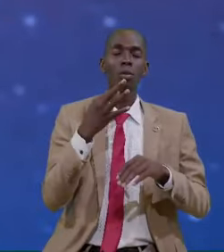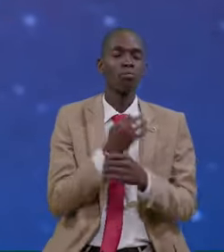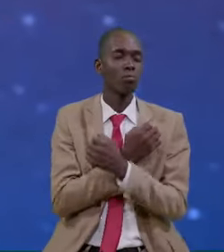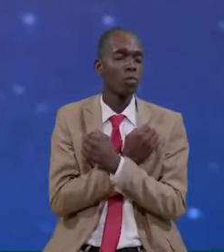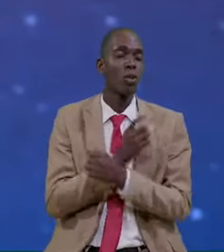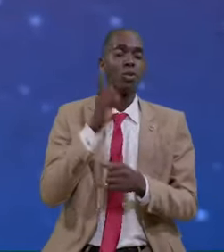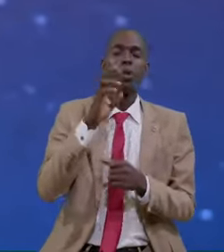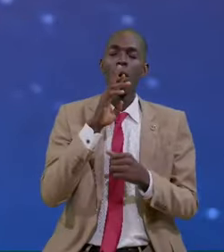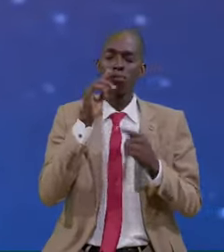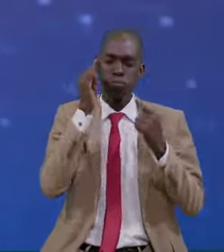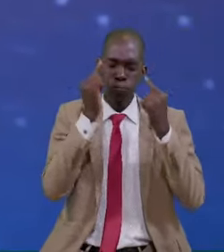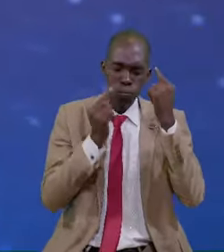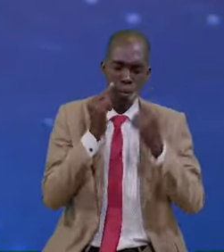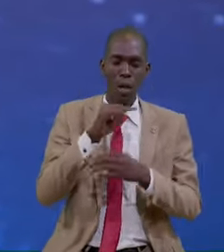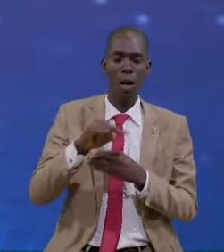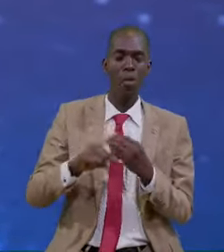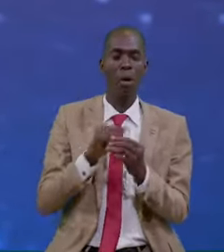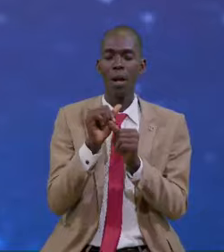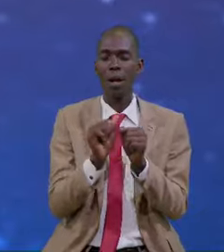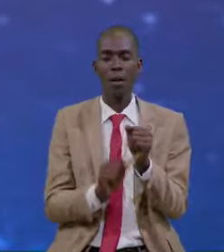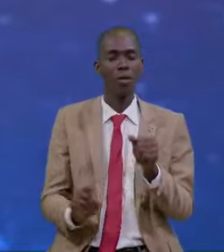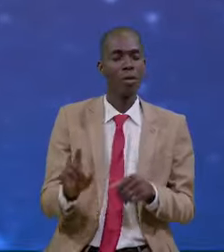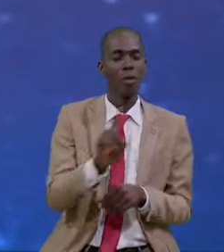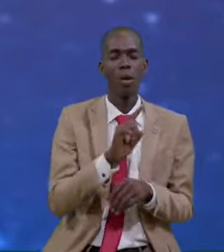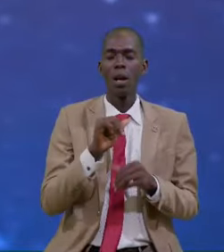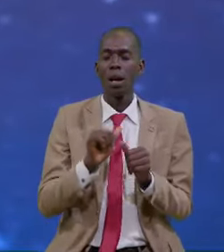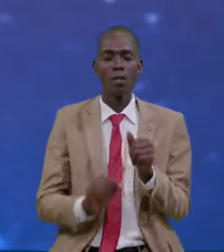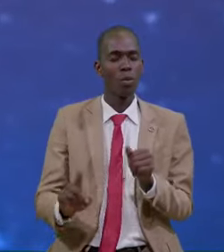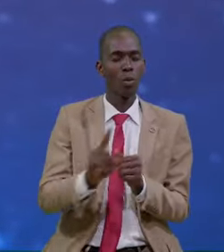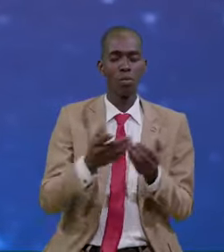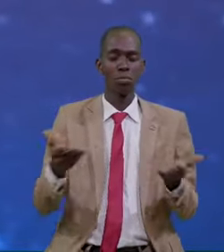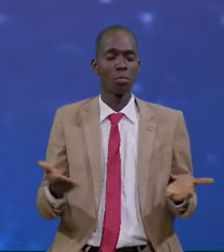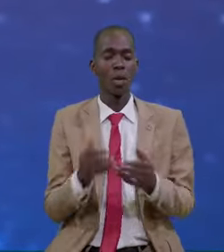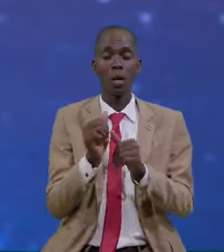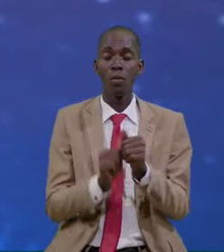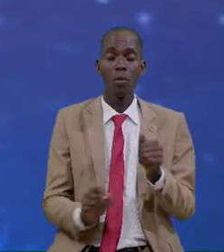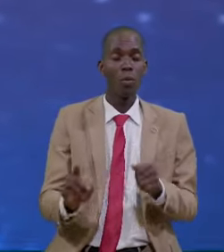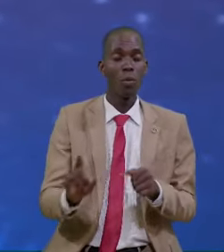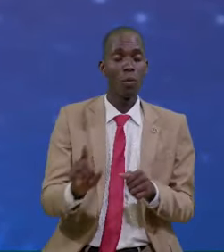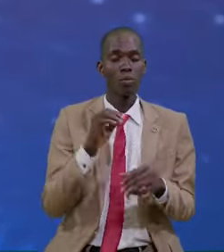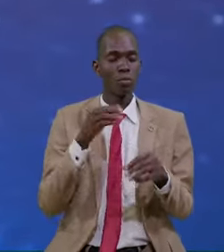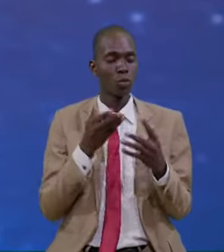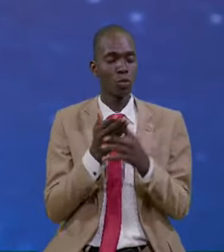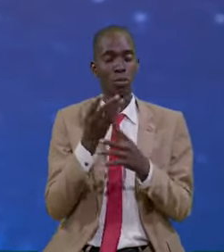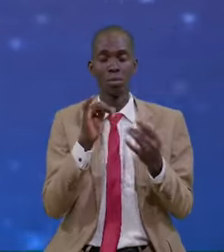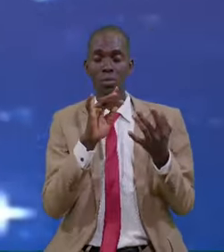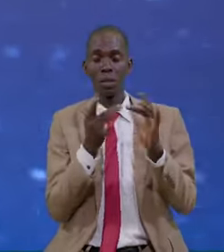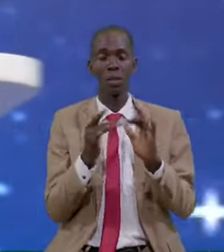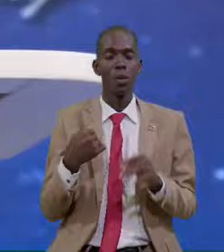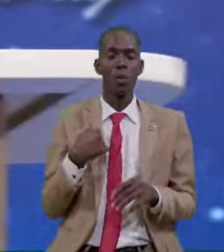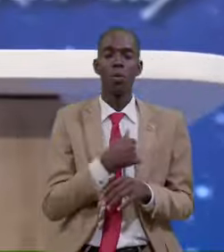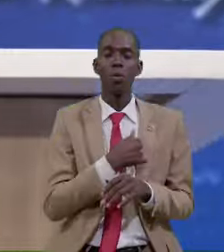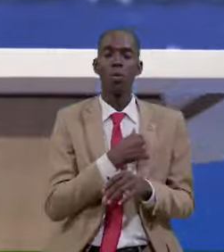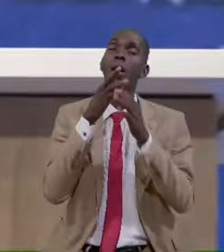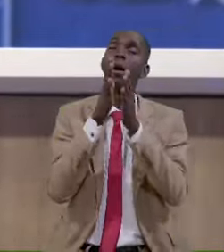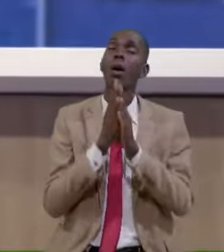concerned about everyone, everyone here, everyone online. We're asking, Lord,